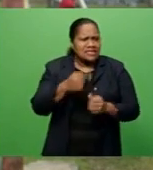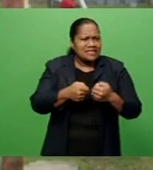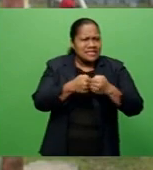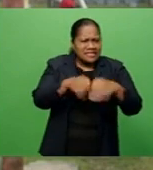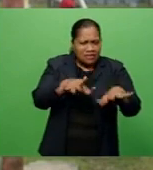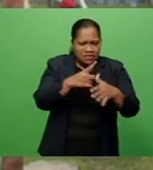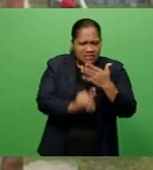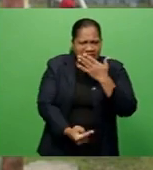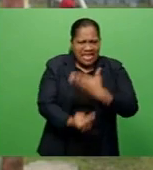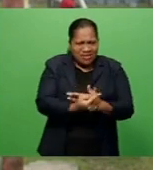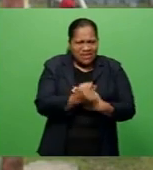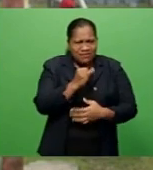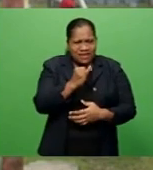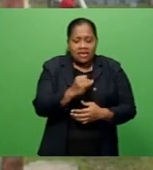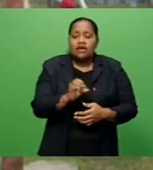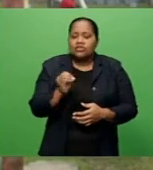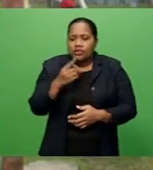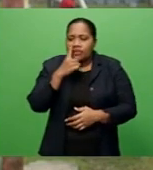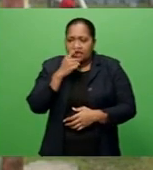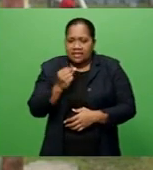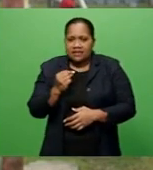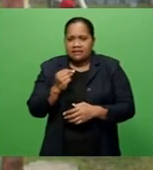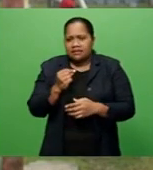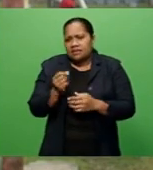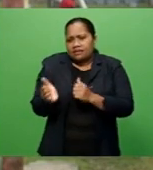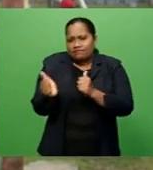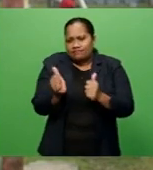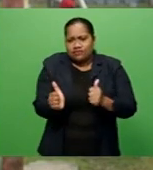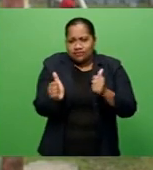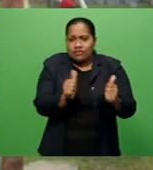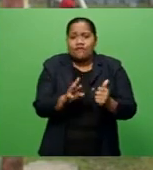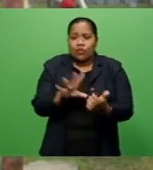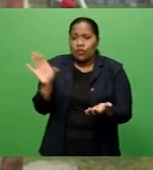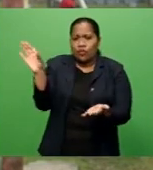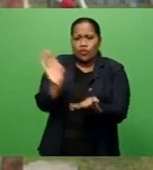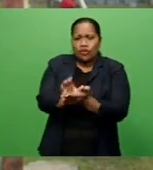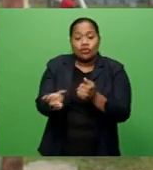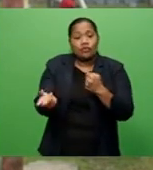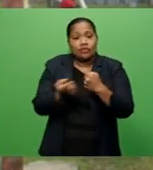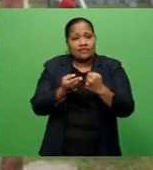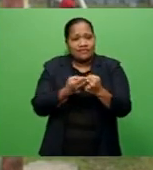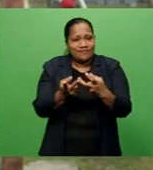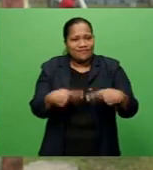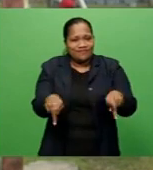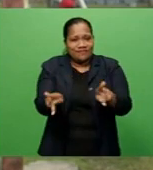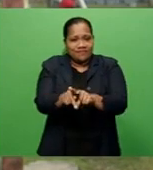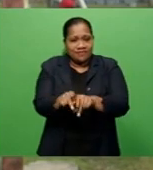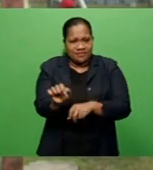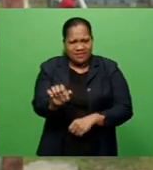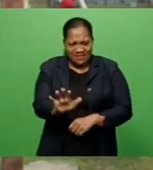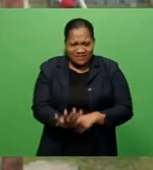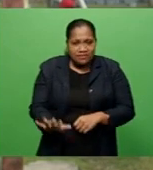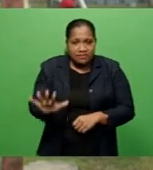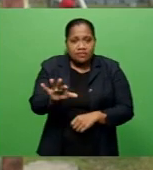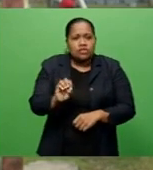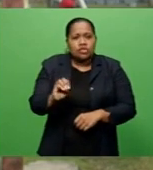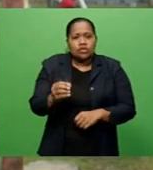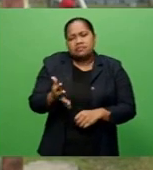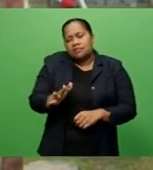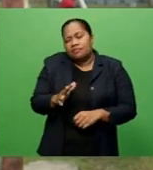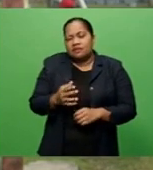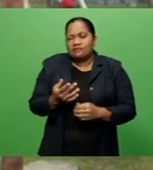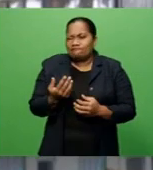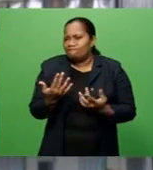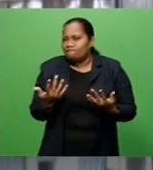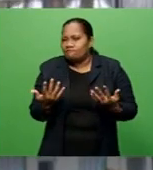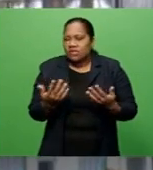also arrange funding for the repairs. So it might take, I think, a couple of months before we